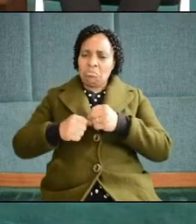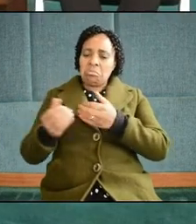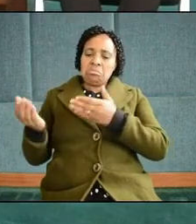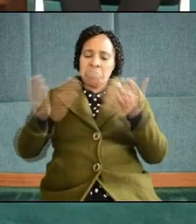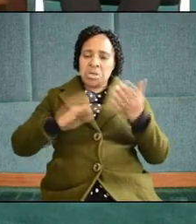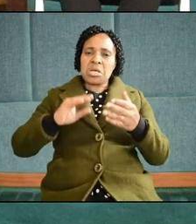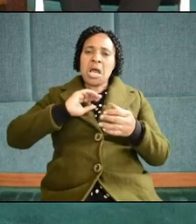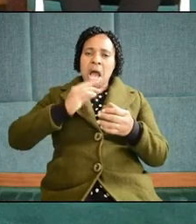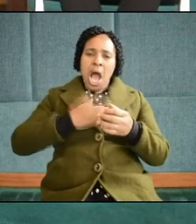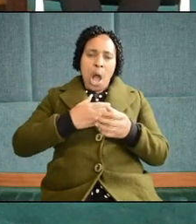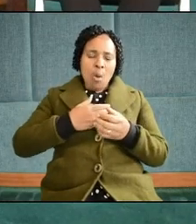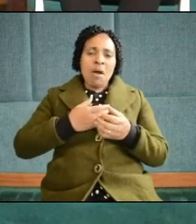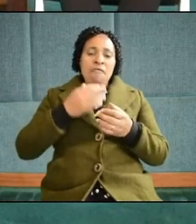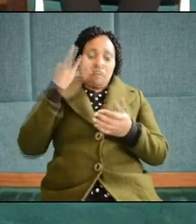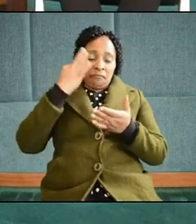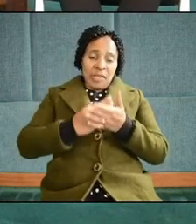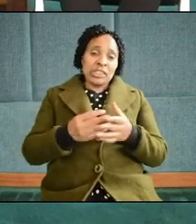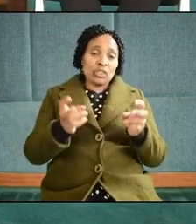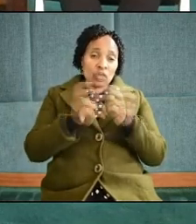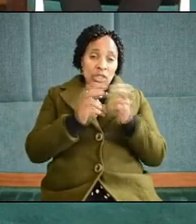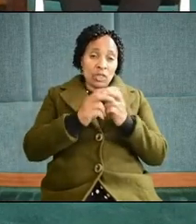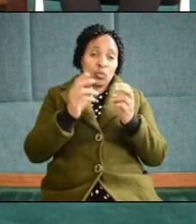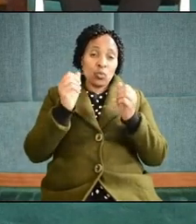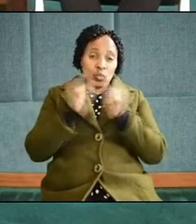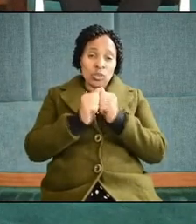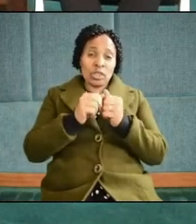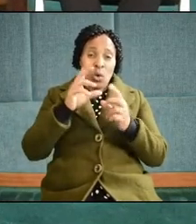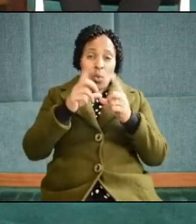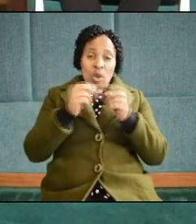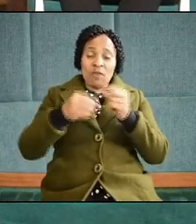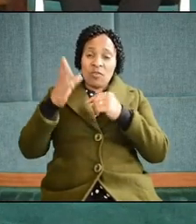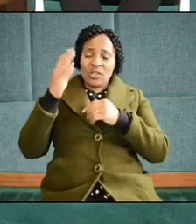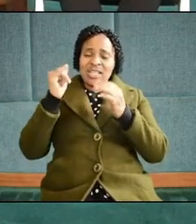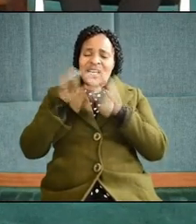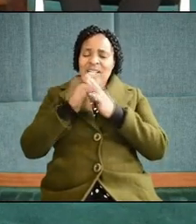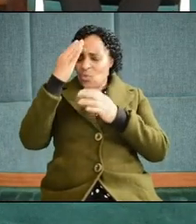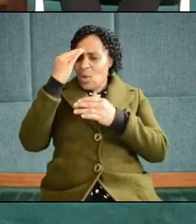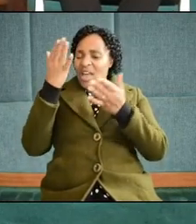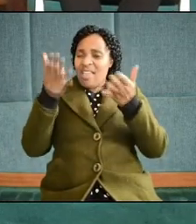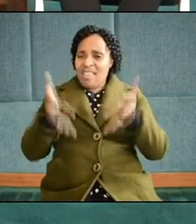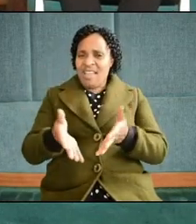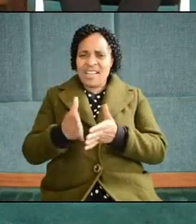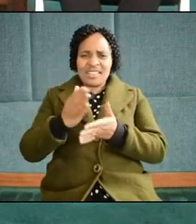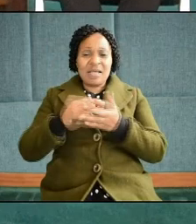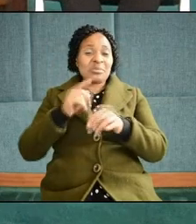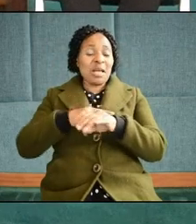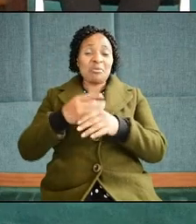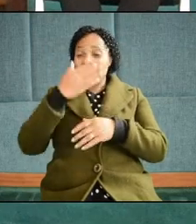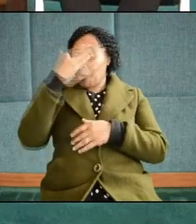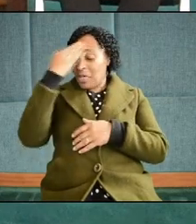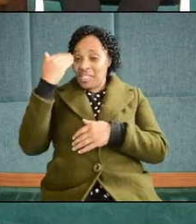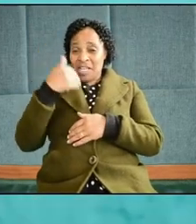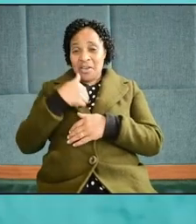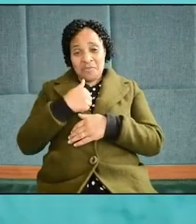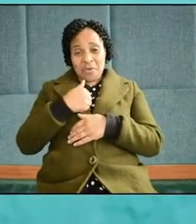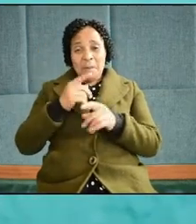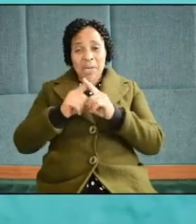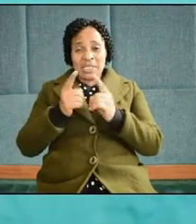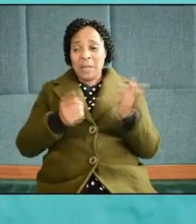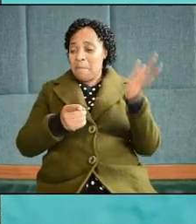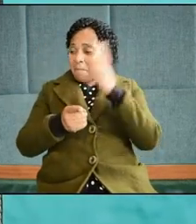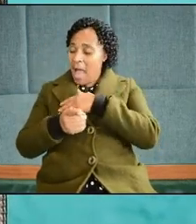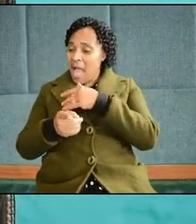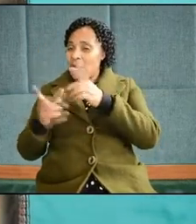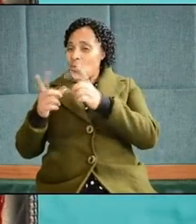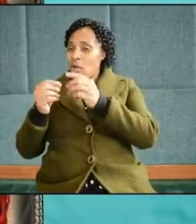faith in contact with the Word of God. Mm-hmm. And that's why we are here, studying the Word of God. You know, sometimes we forget, but when you go back to the